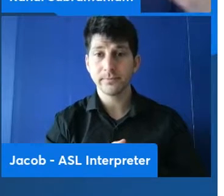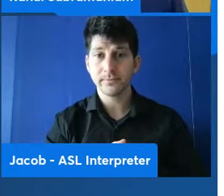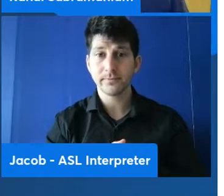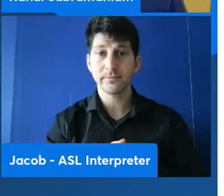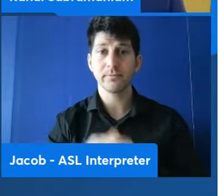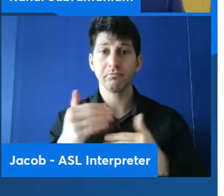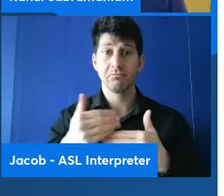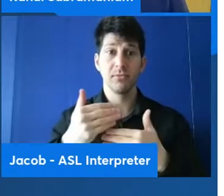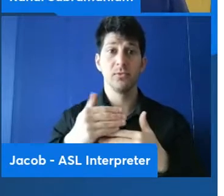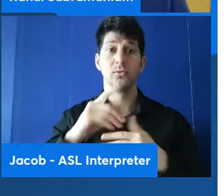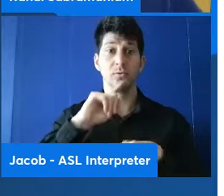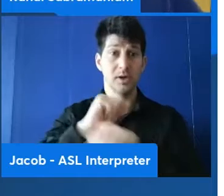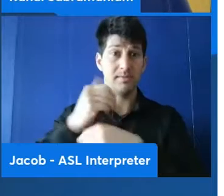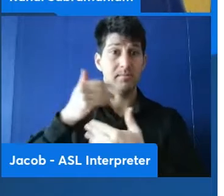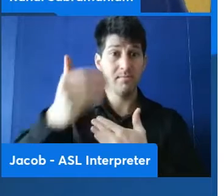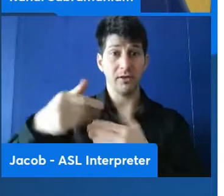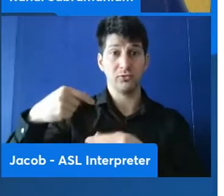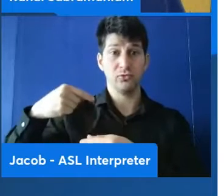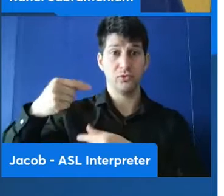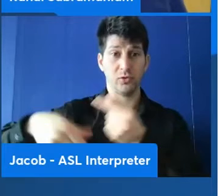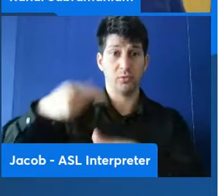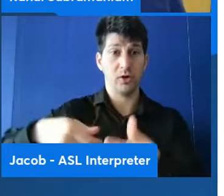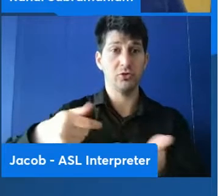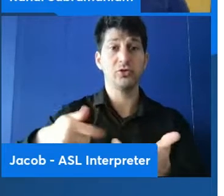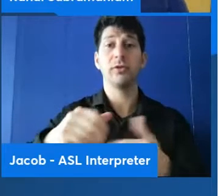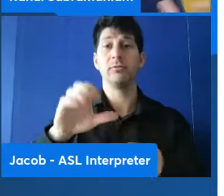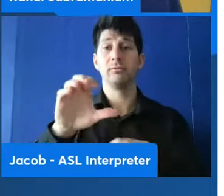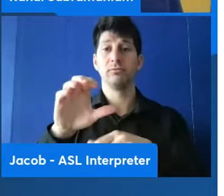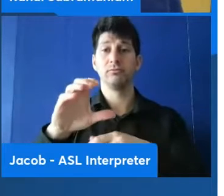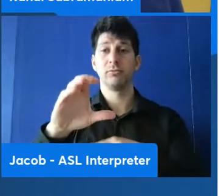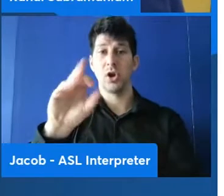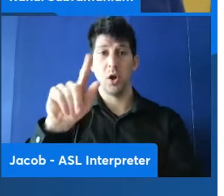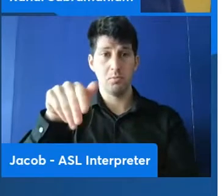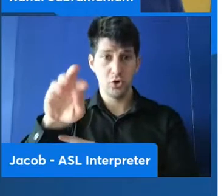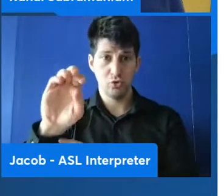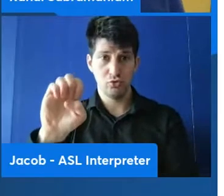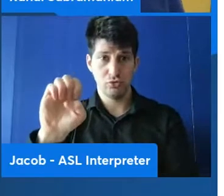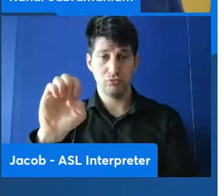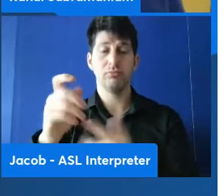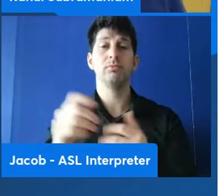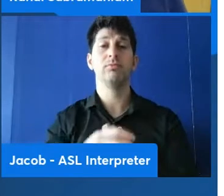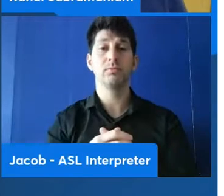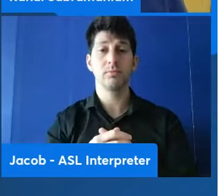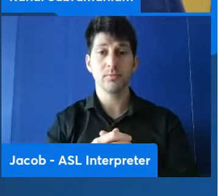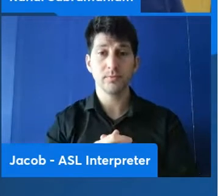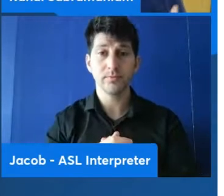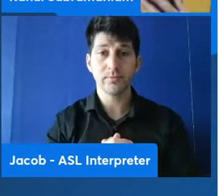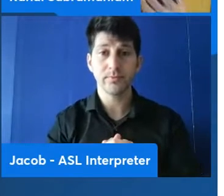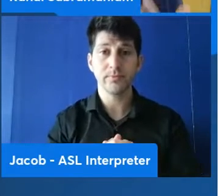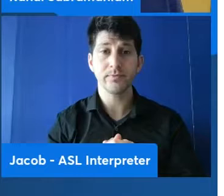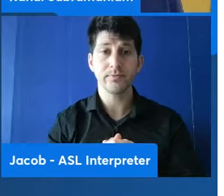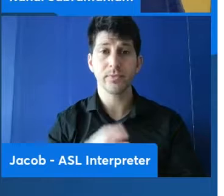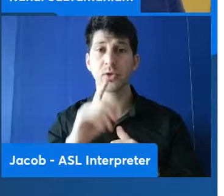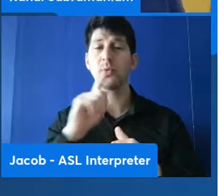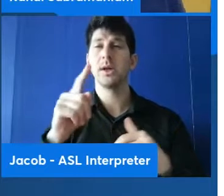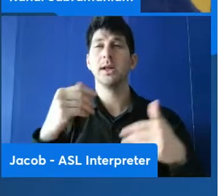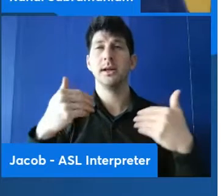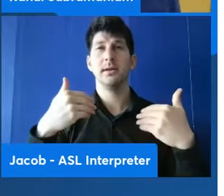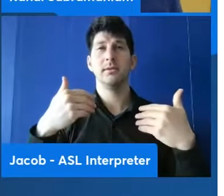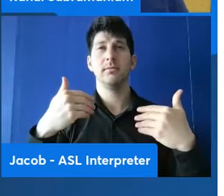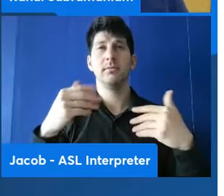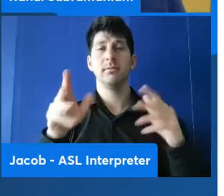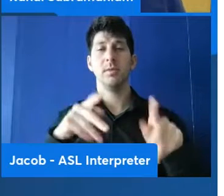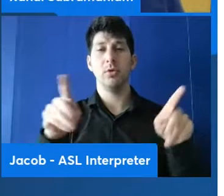next generation of compute that you're likely to see. Between all the big players right now, there's such a push towards